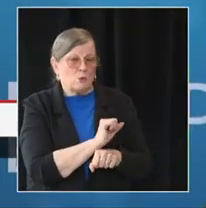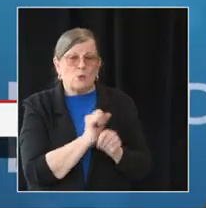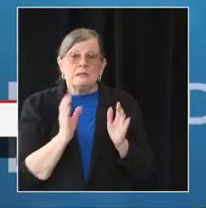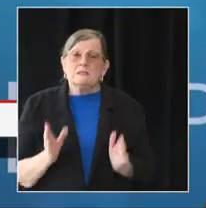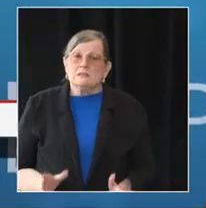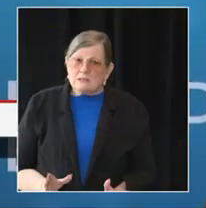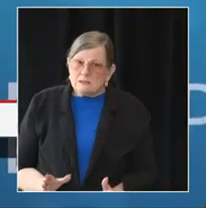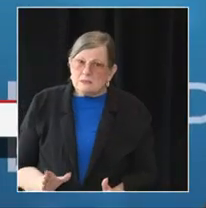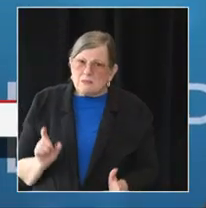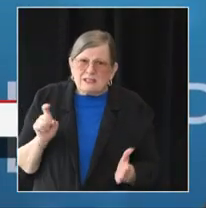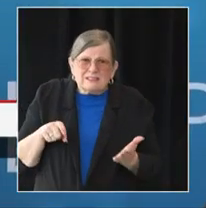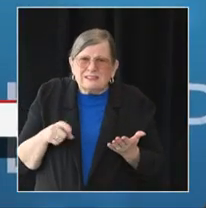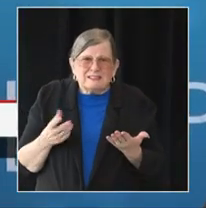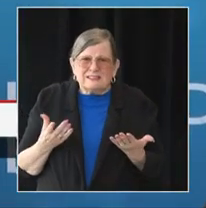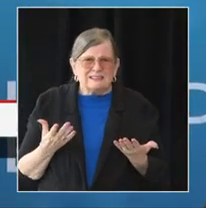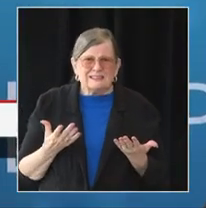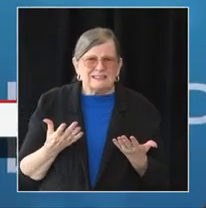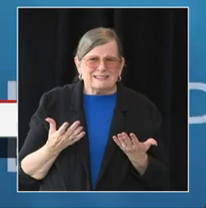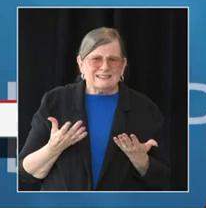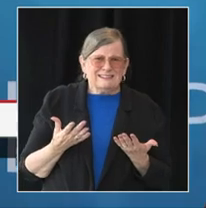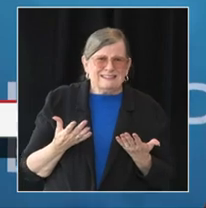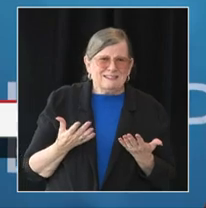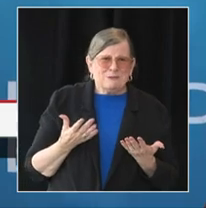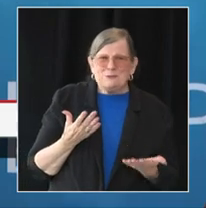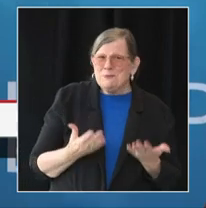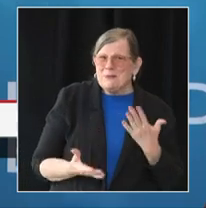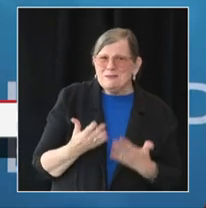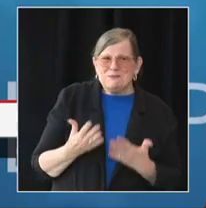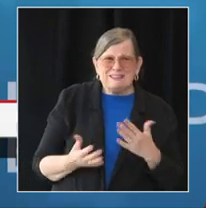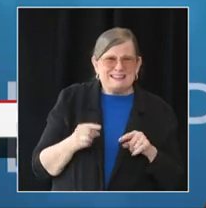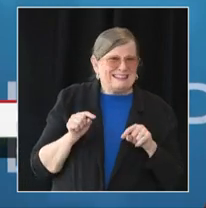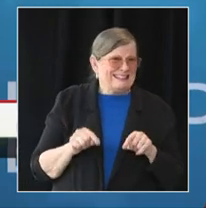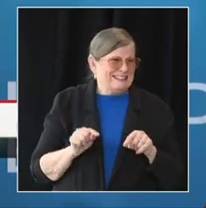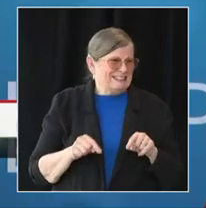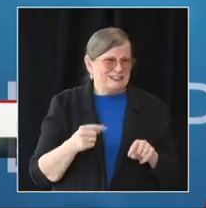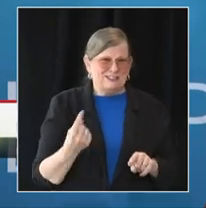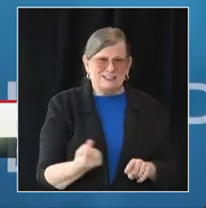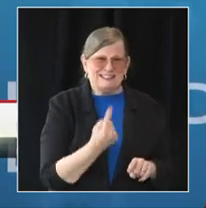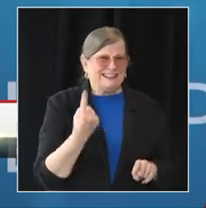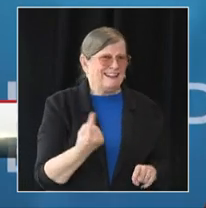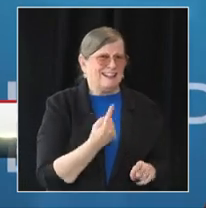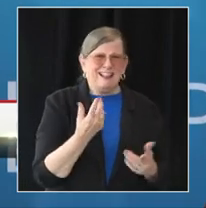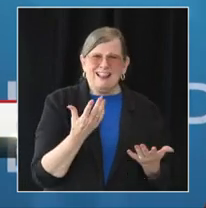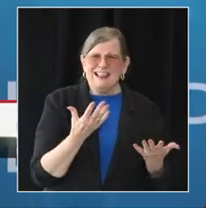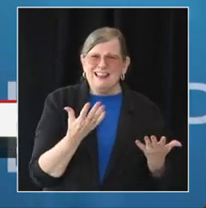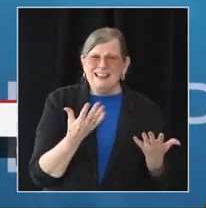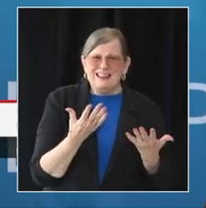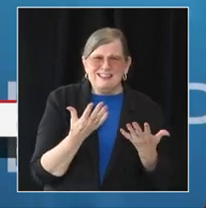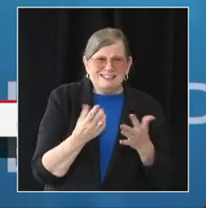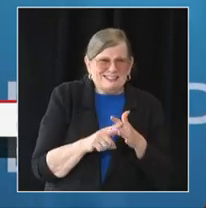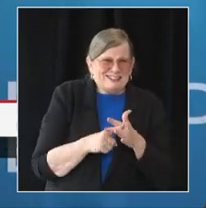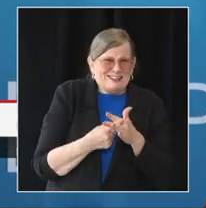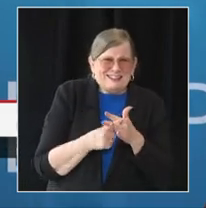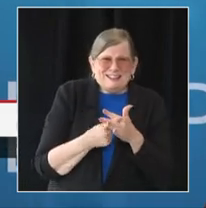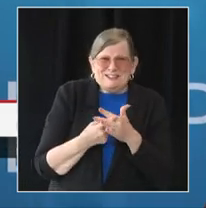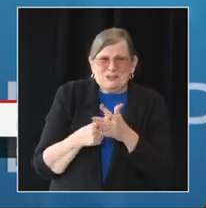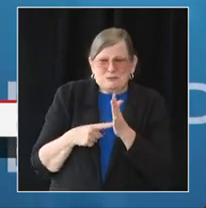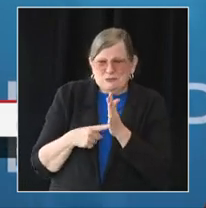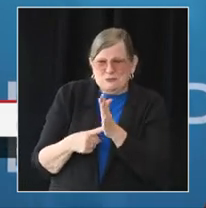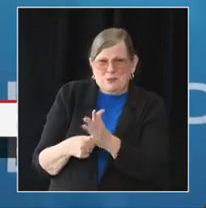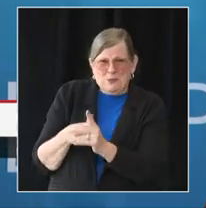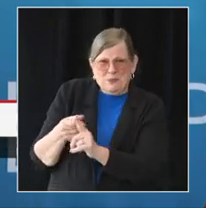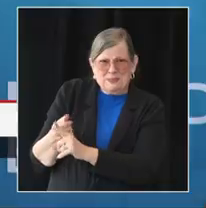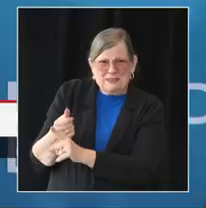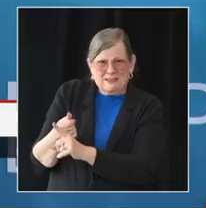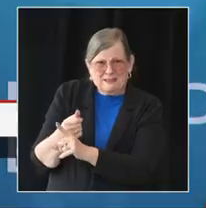could be that this is just a precursor for the impacts of AI on work. It could